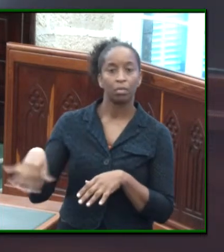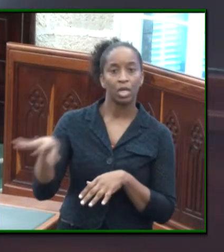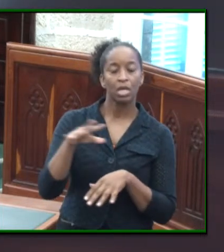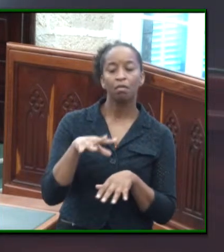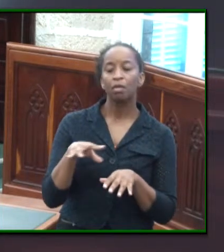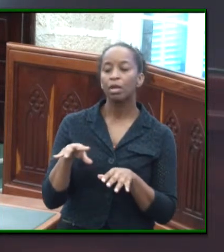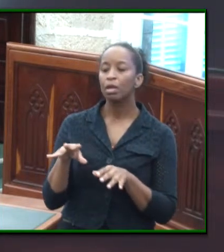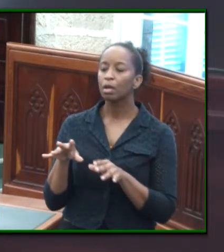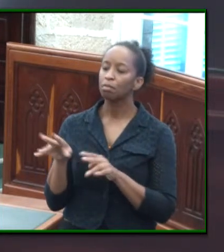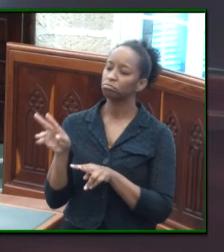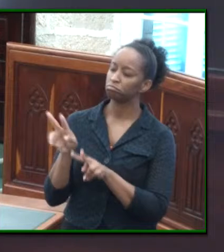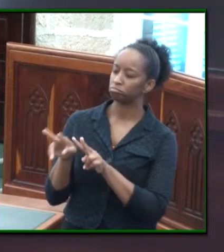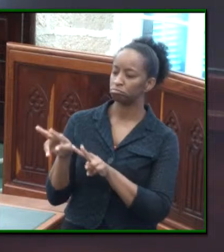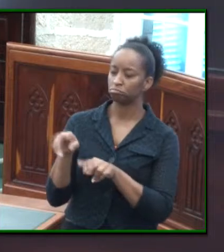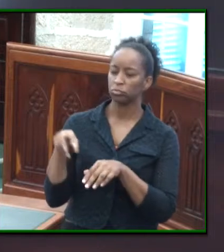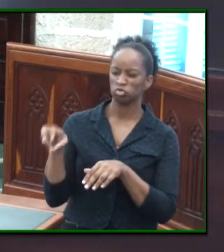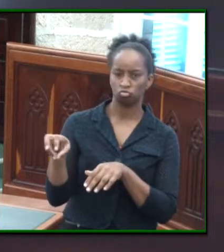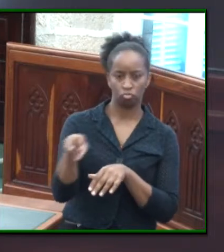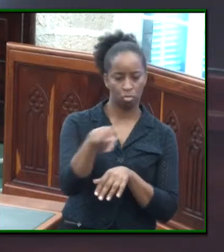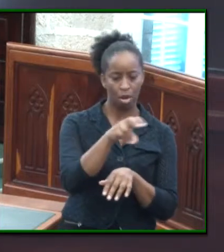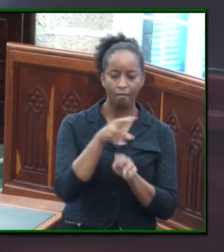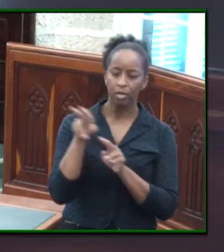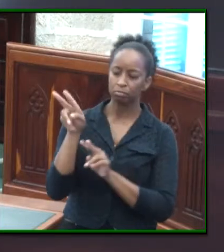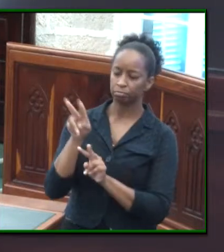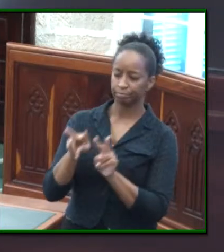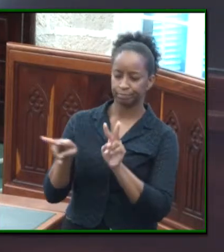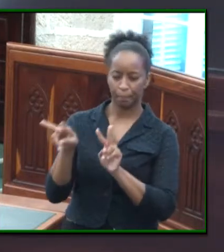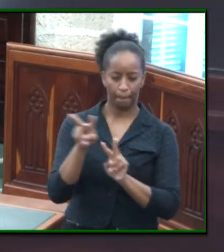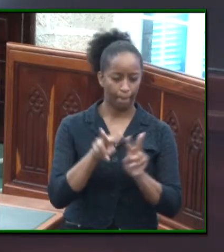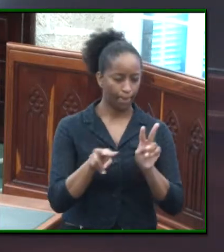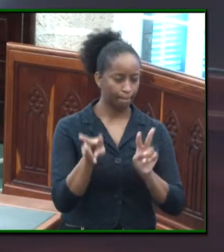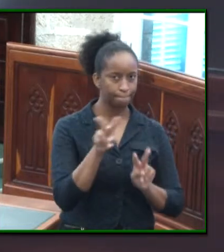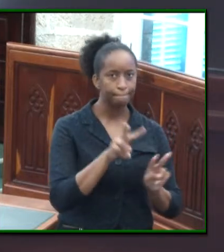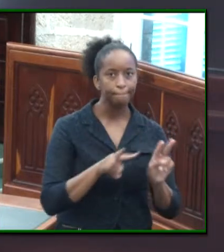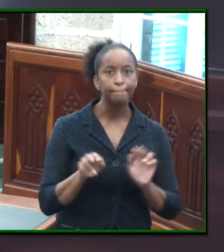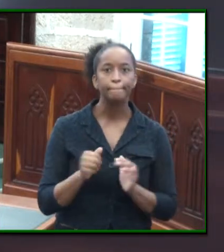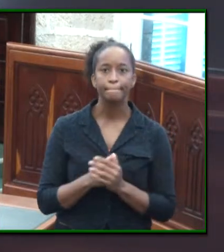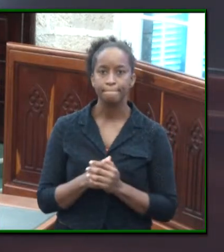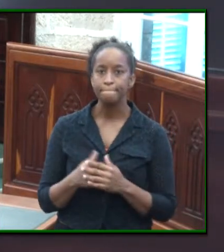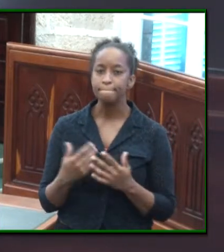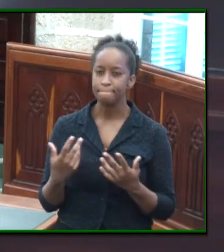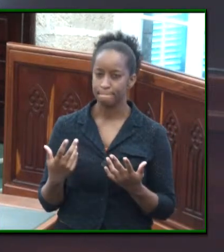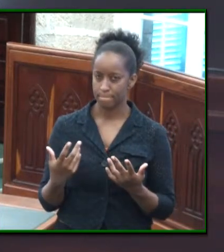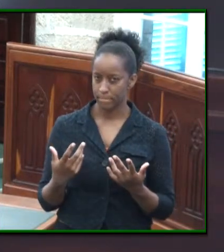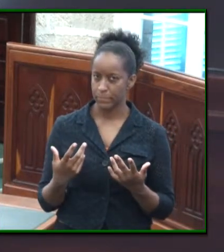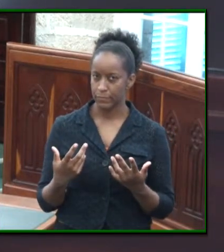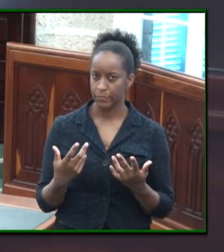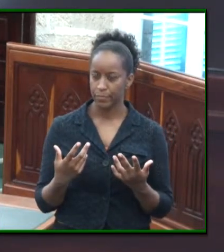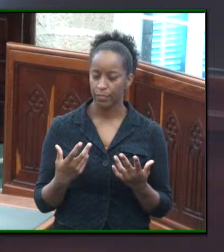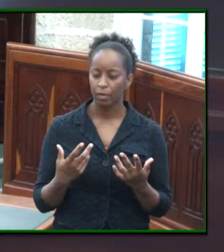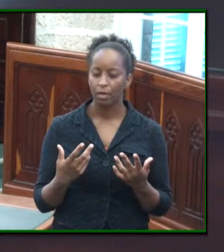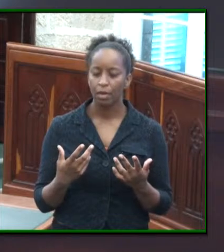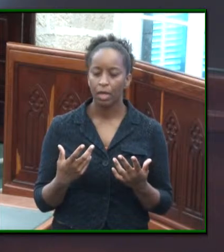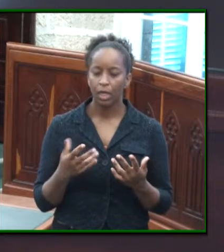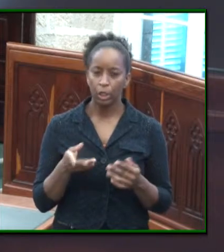Currently, the problems that we are seeing mostly focusing in the Draxall area and Chapel area.